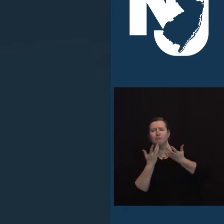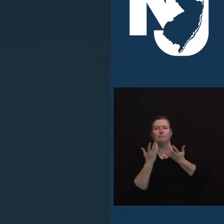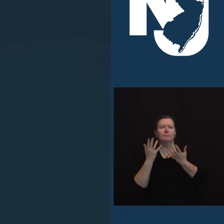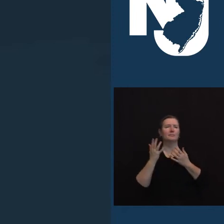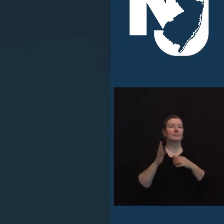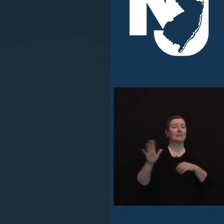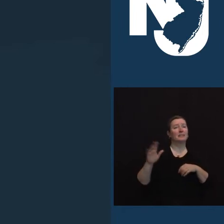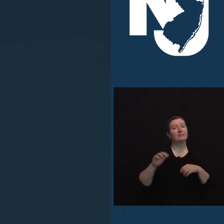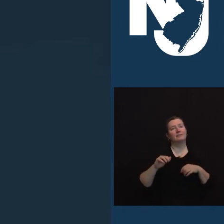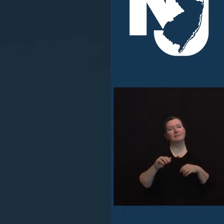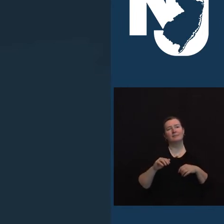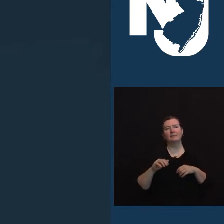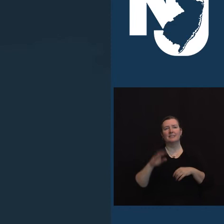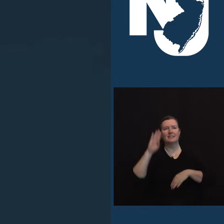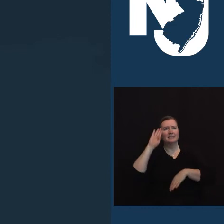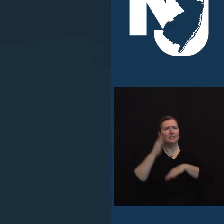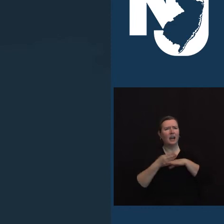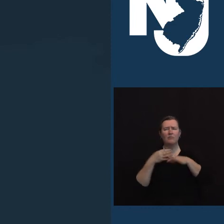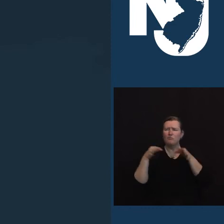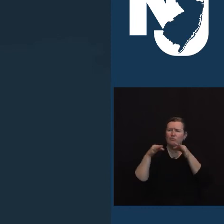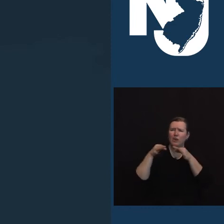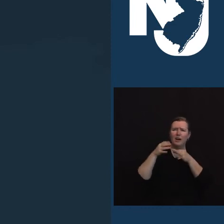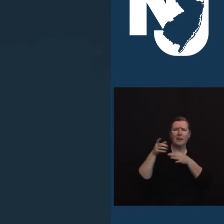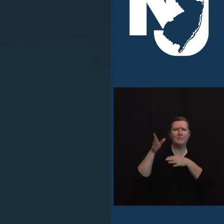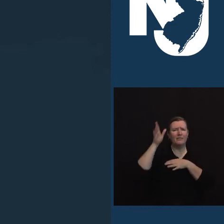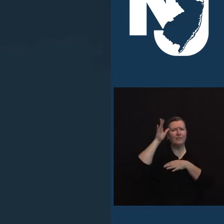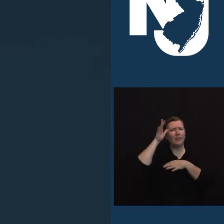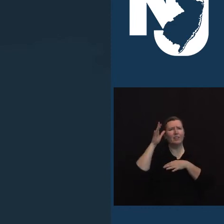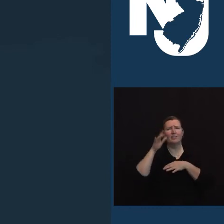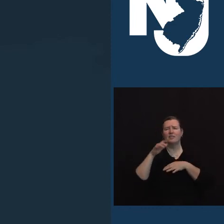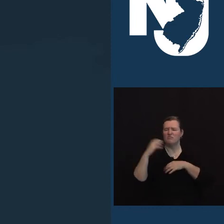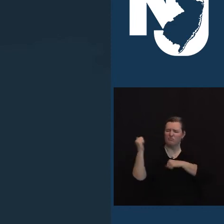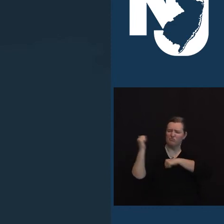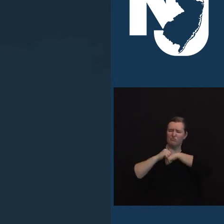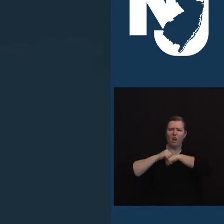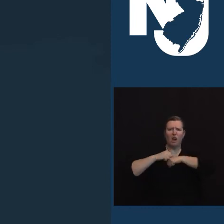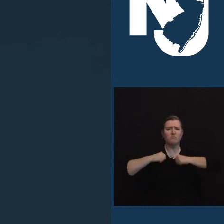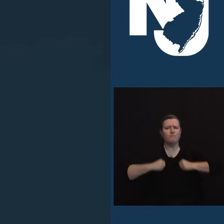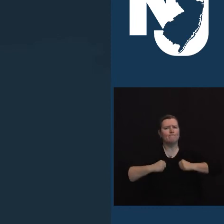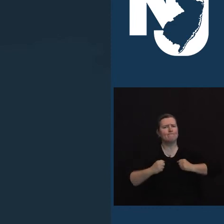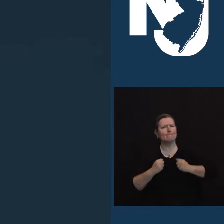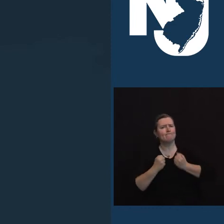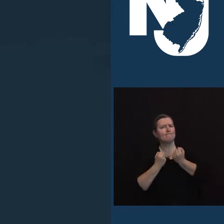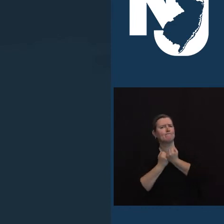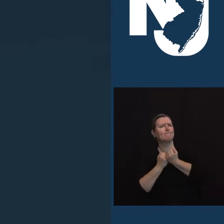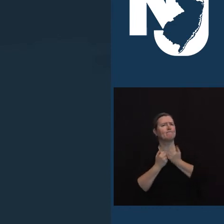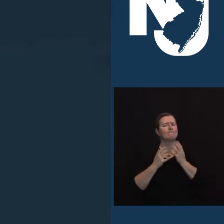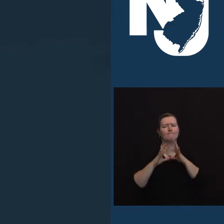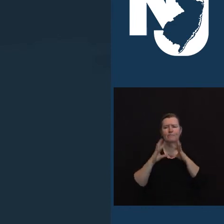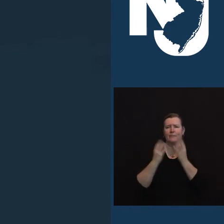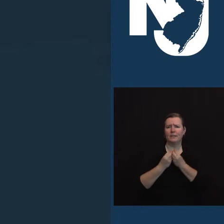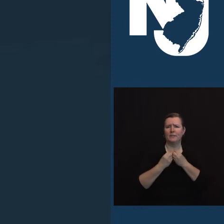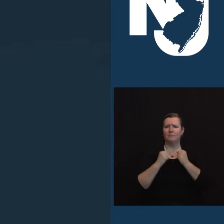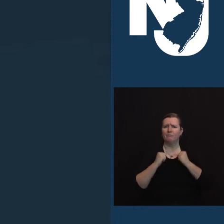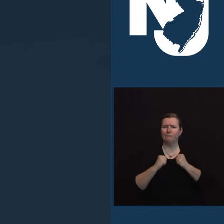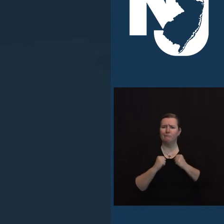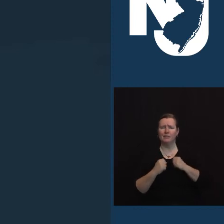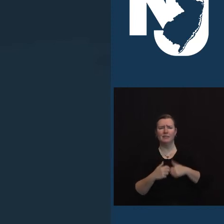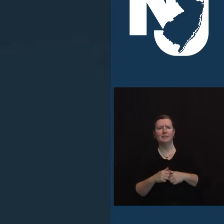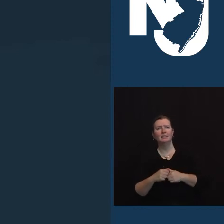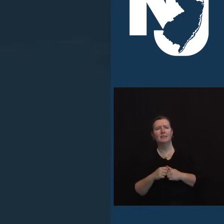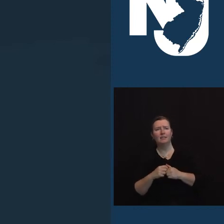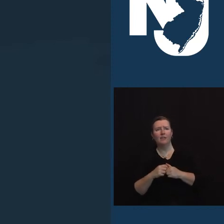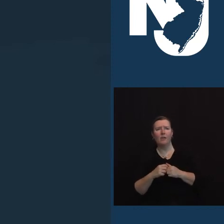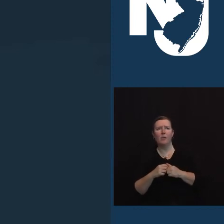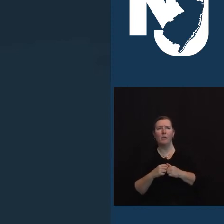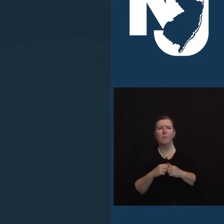who took great pride in looking after his family. Minerva was born and raised in New York and was a devoted homemaker across more than